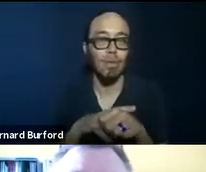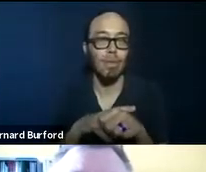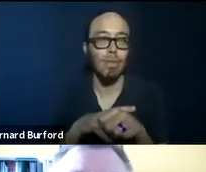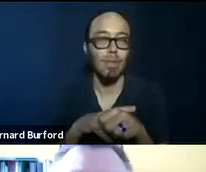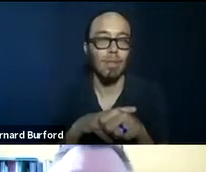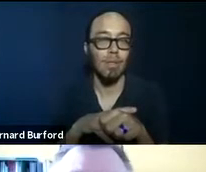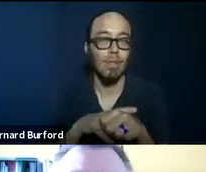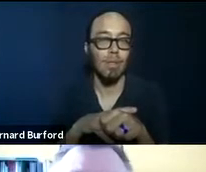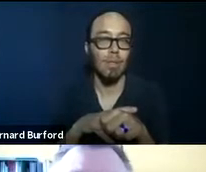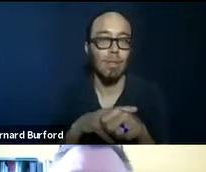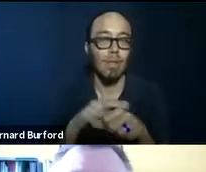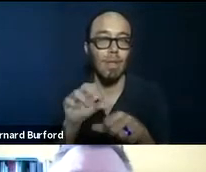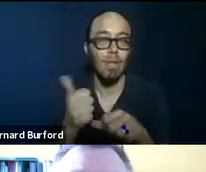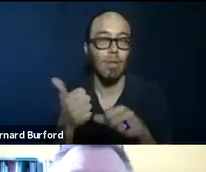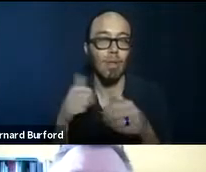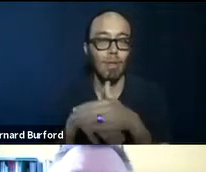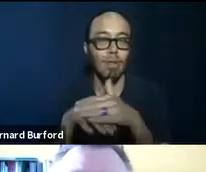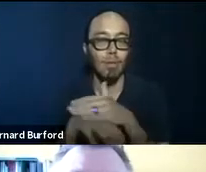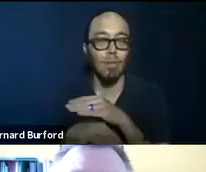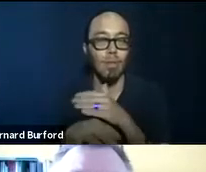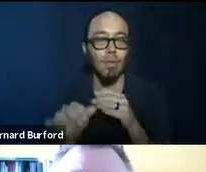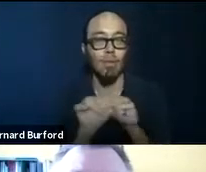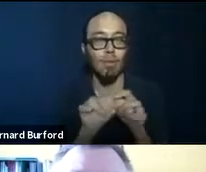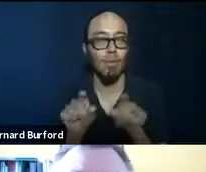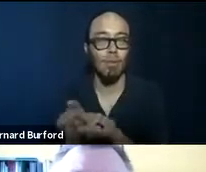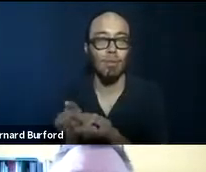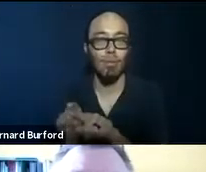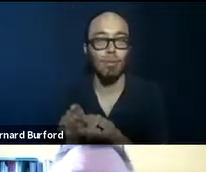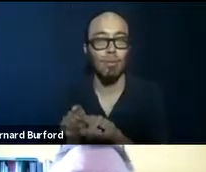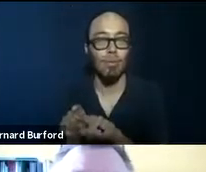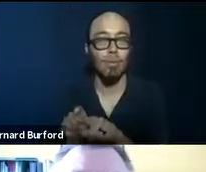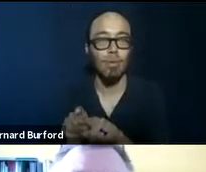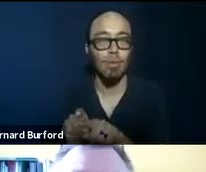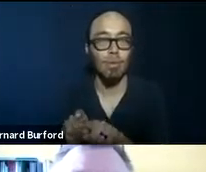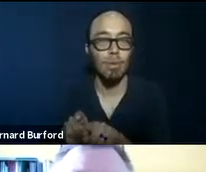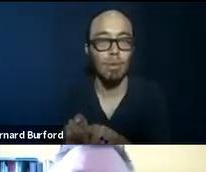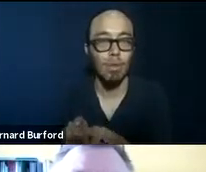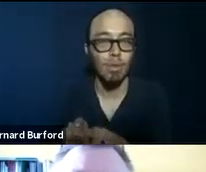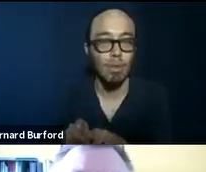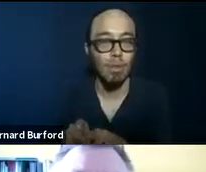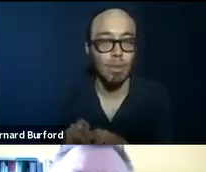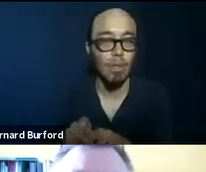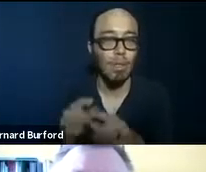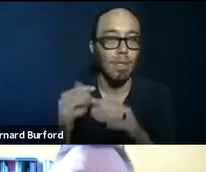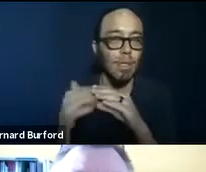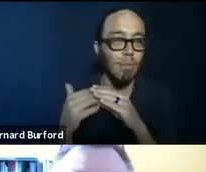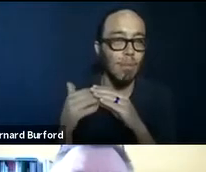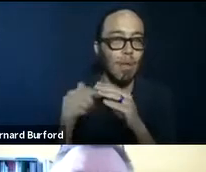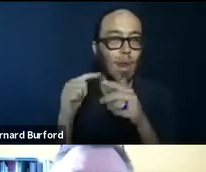call centers and all its alternative methods like email, WhatsApp, and etc.